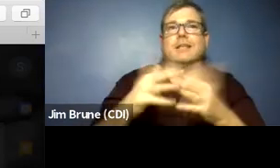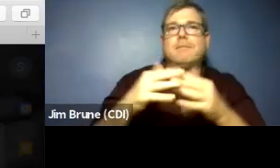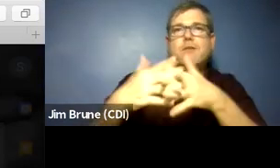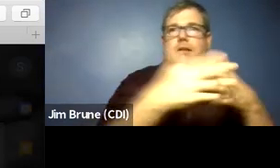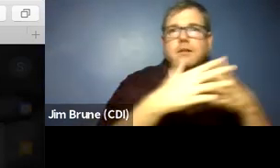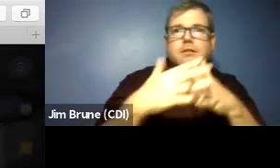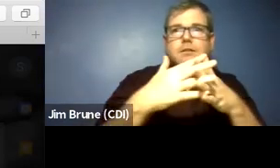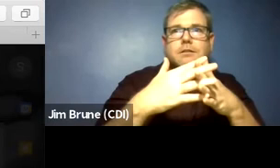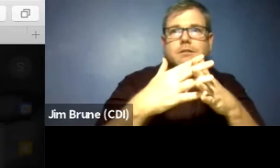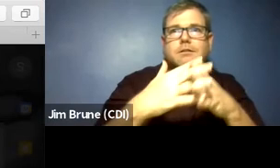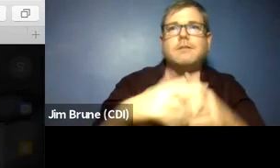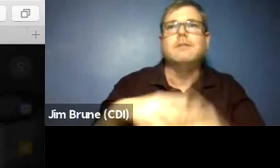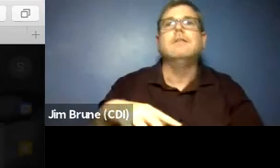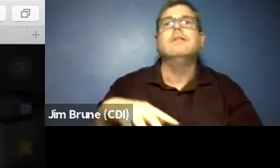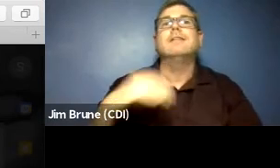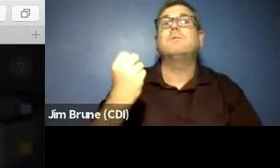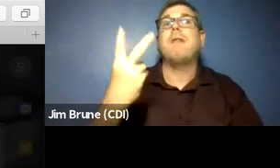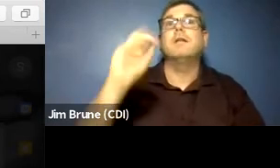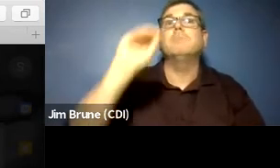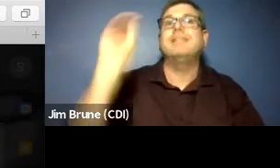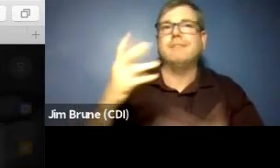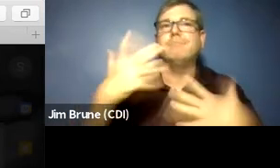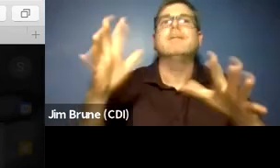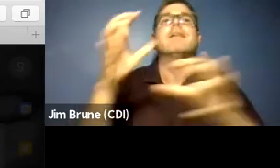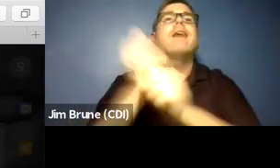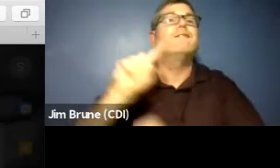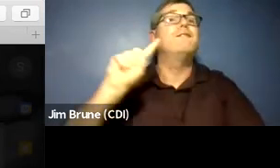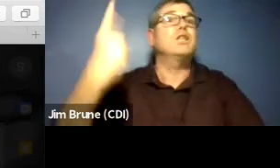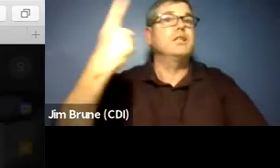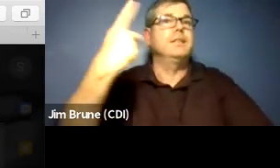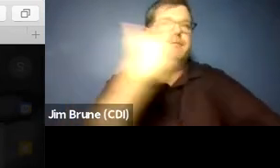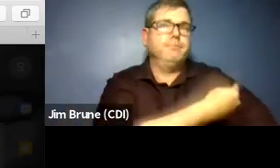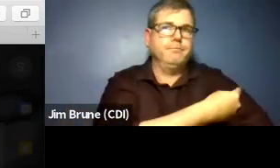and 70% that has received their second doses, 2 doses.